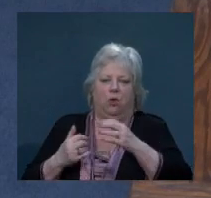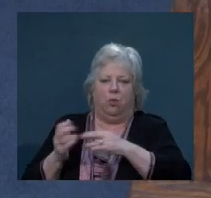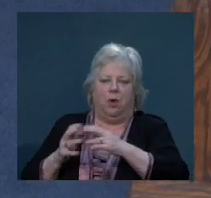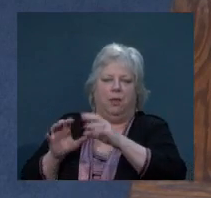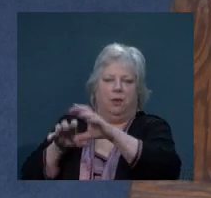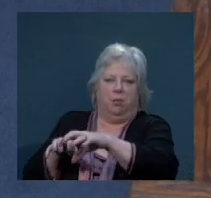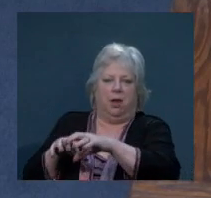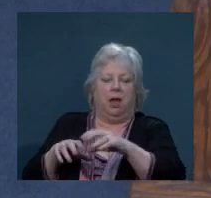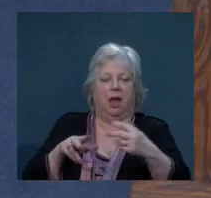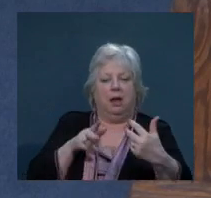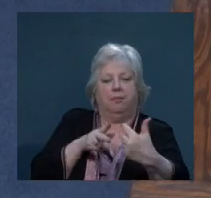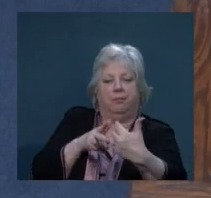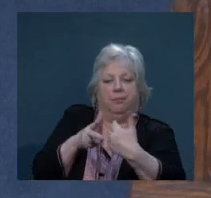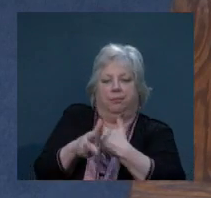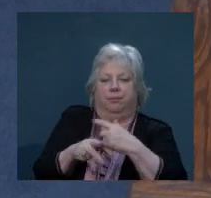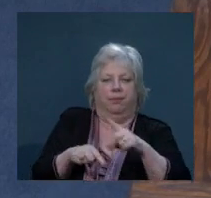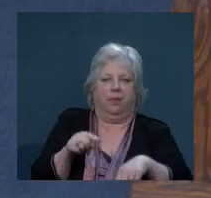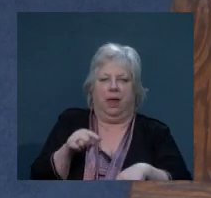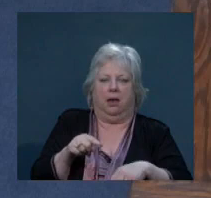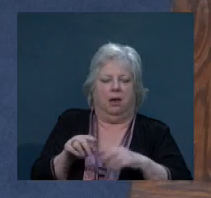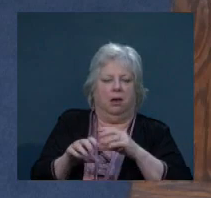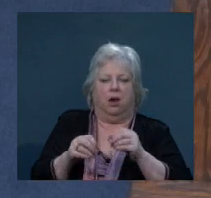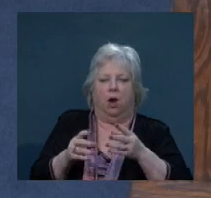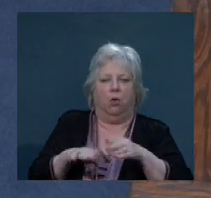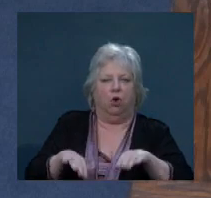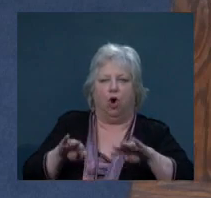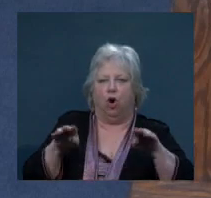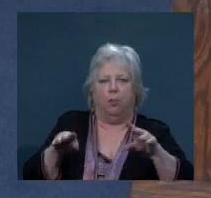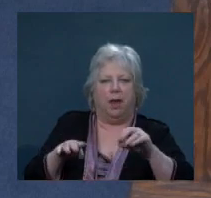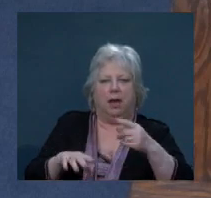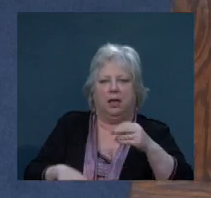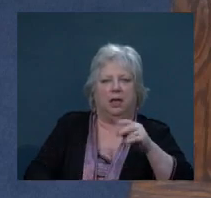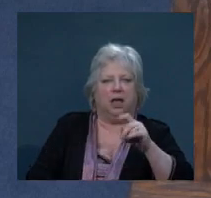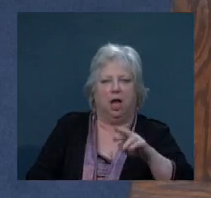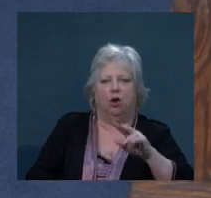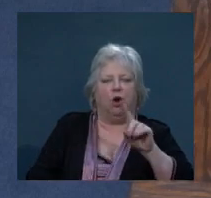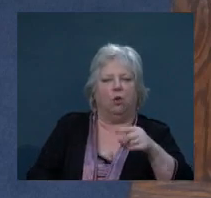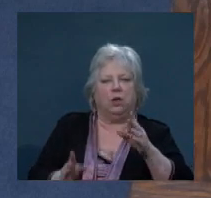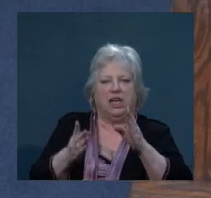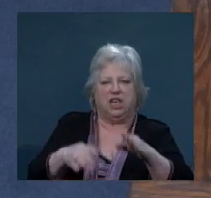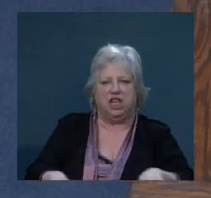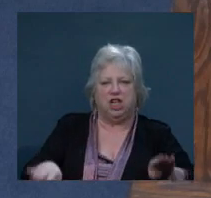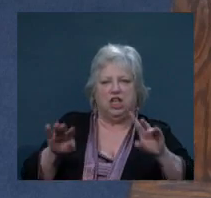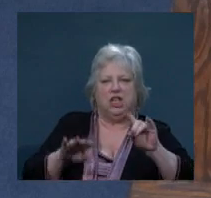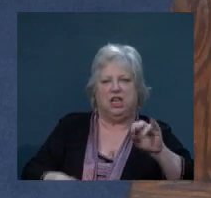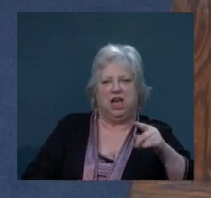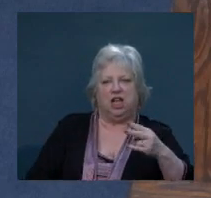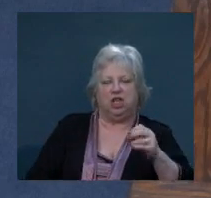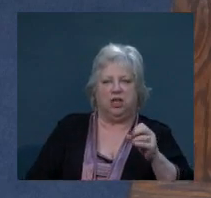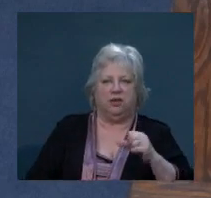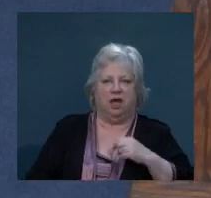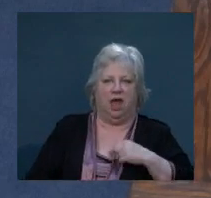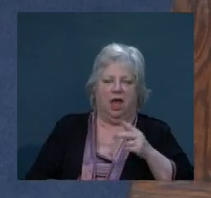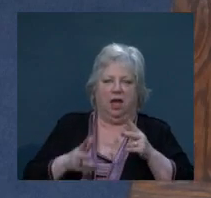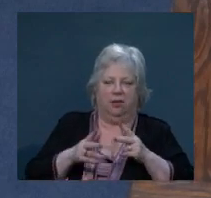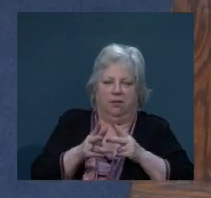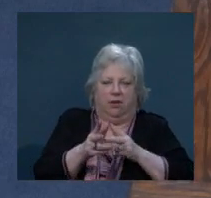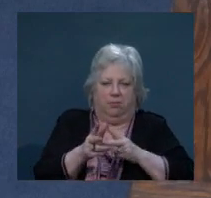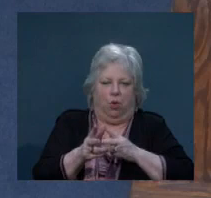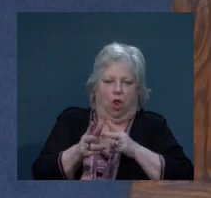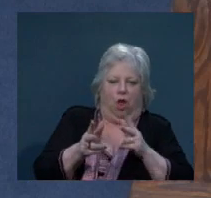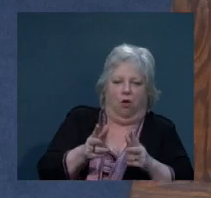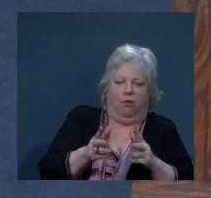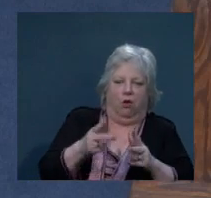2 cars through there at one time. There are no curbs and gutters. It's large, deep ditches. I have to pull over on the side of the road to